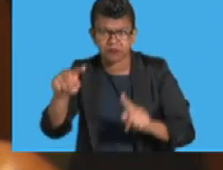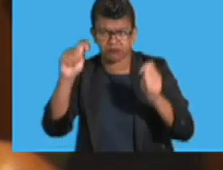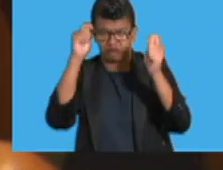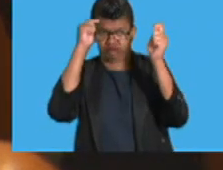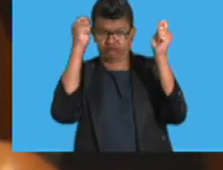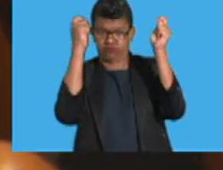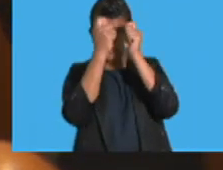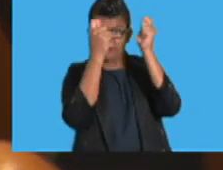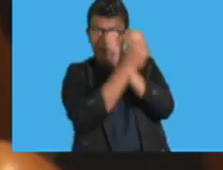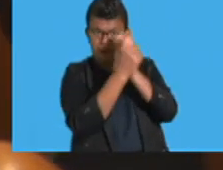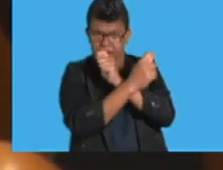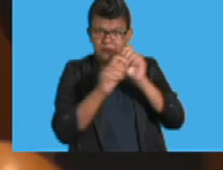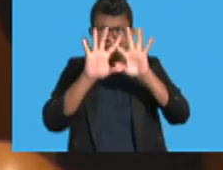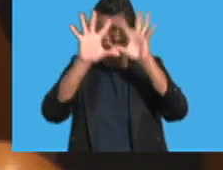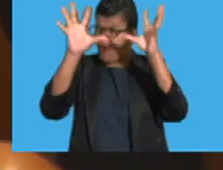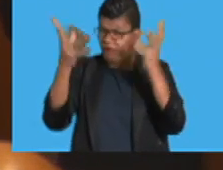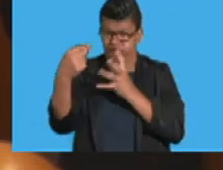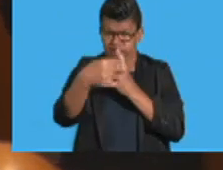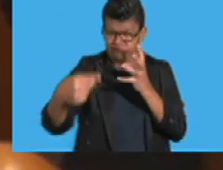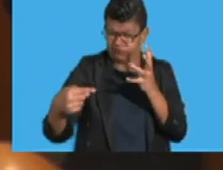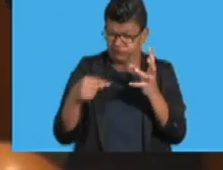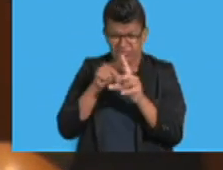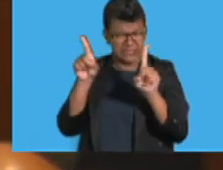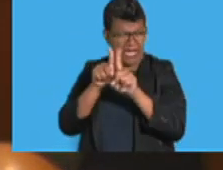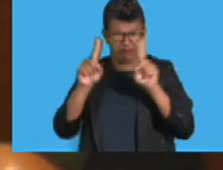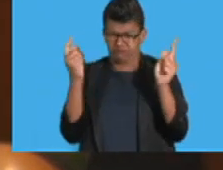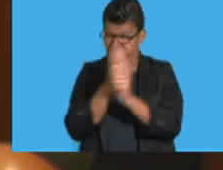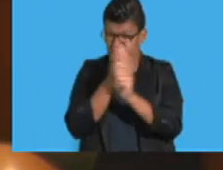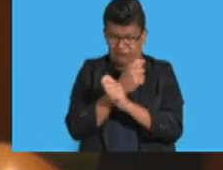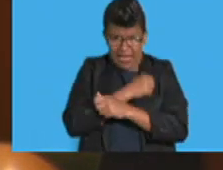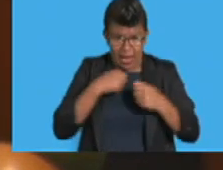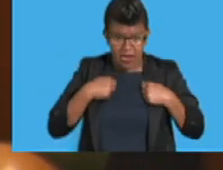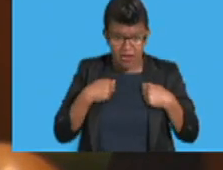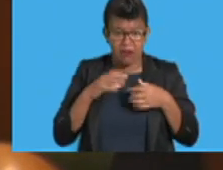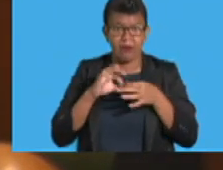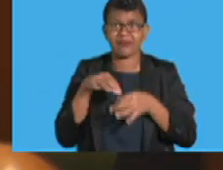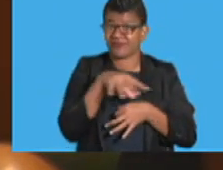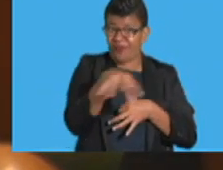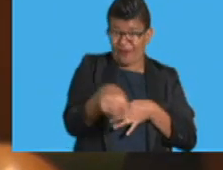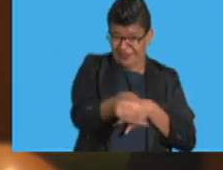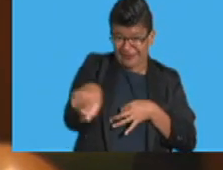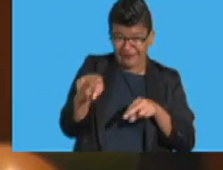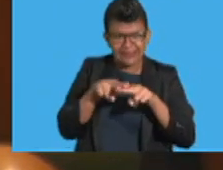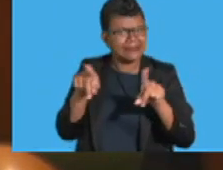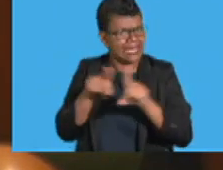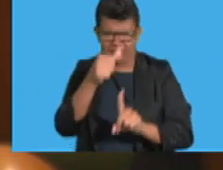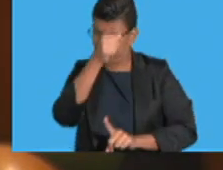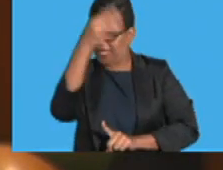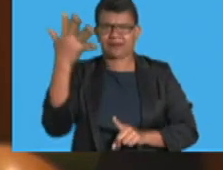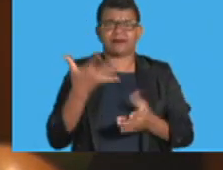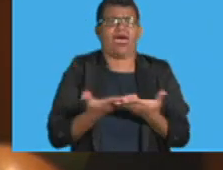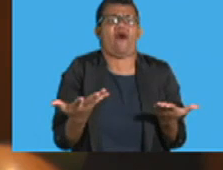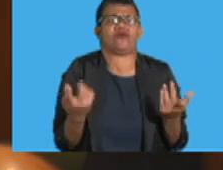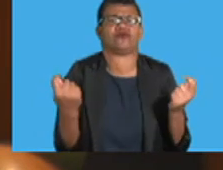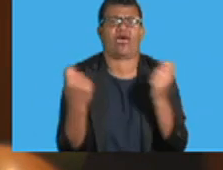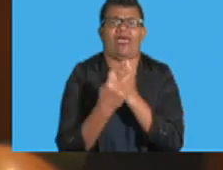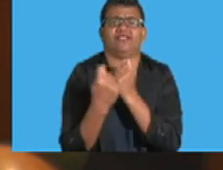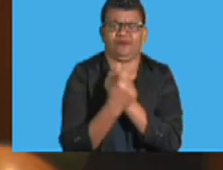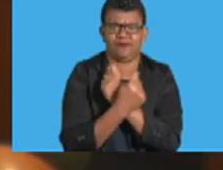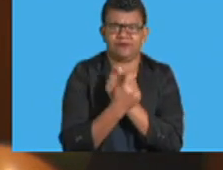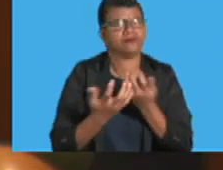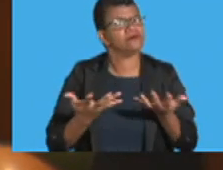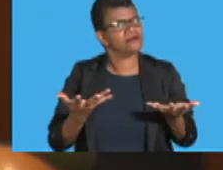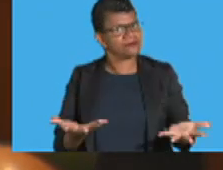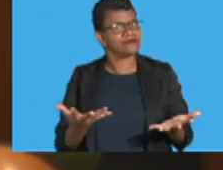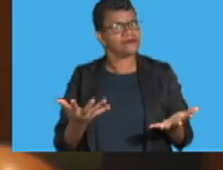changing rapidly, and as a growing nation, we need to be very smart about how we change. We women should realize that we are equally as